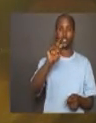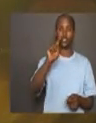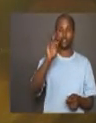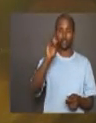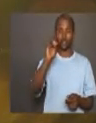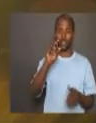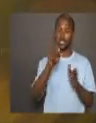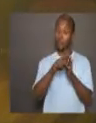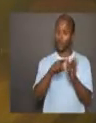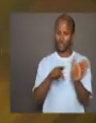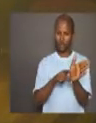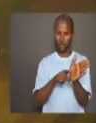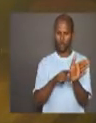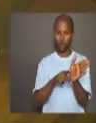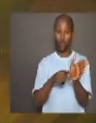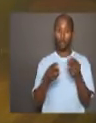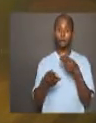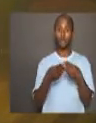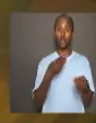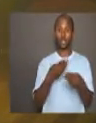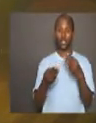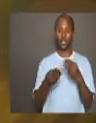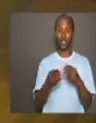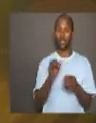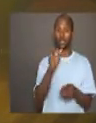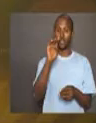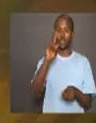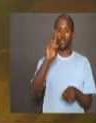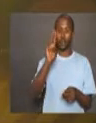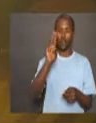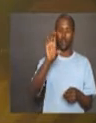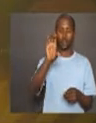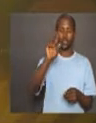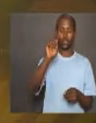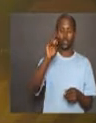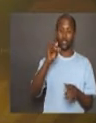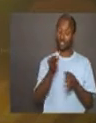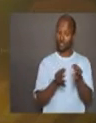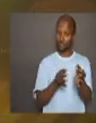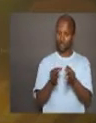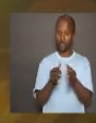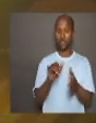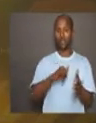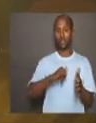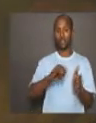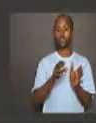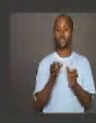The principle of mathematical induction is defined by this